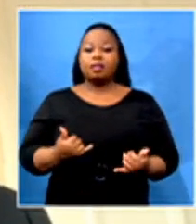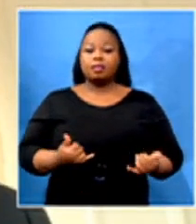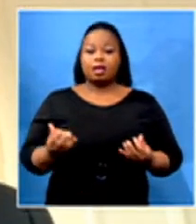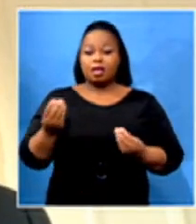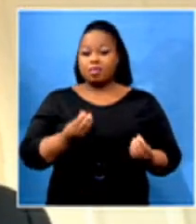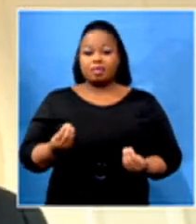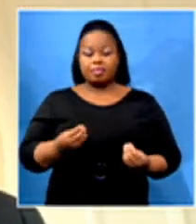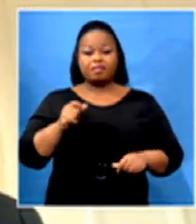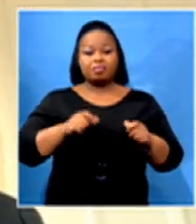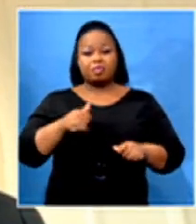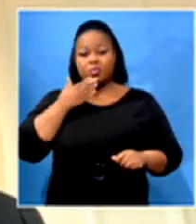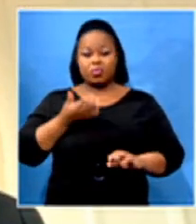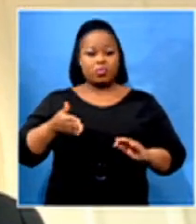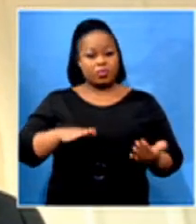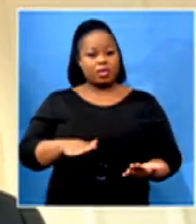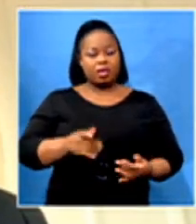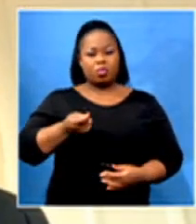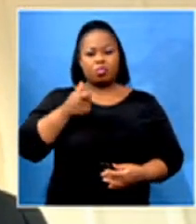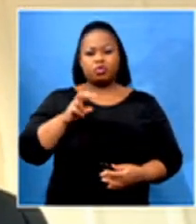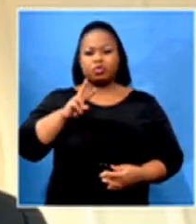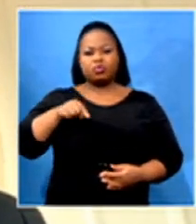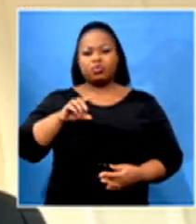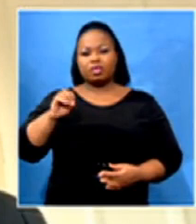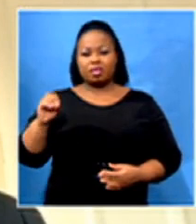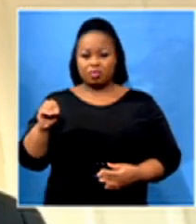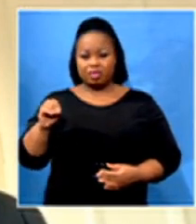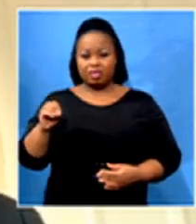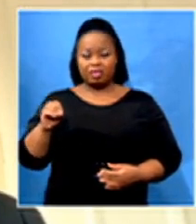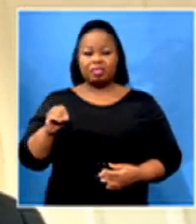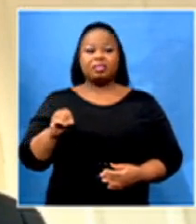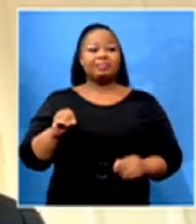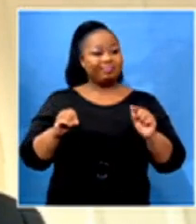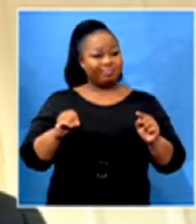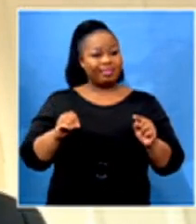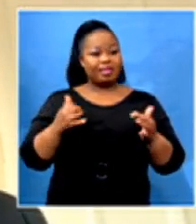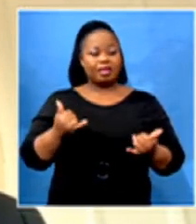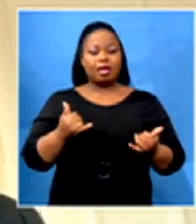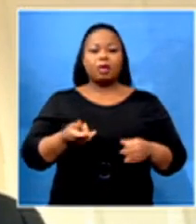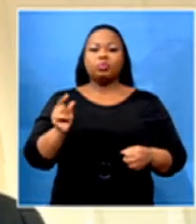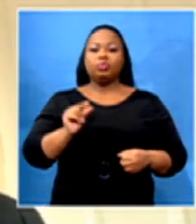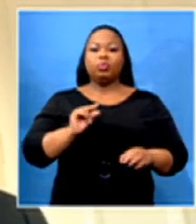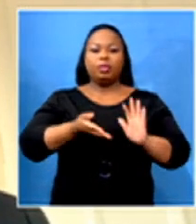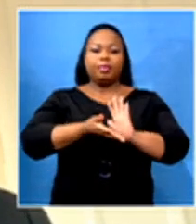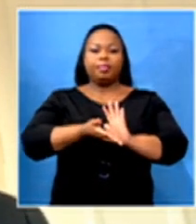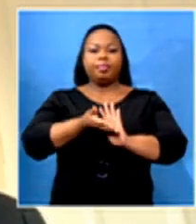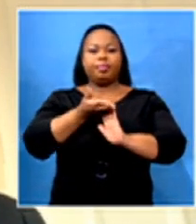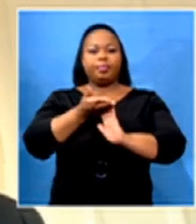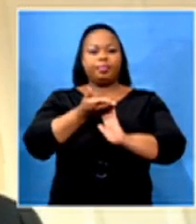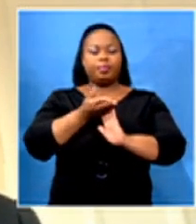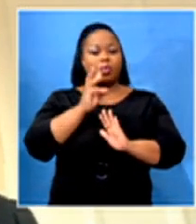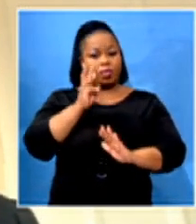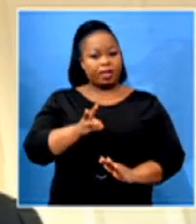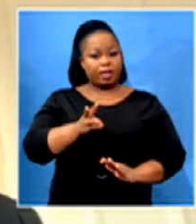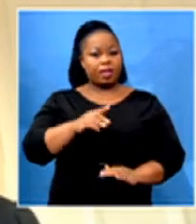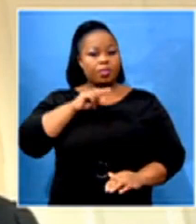those who have succumbed are counting very close to 2,000. Those numbers will quickly start rising. They'll rise very quickly. The numbers